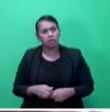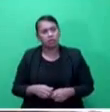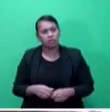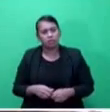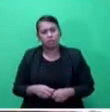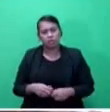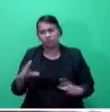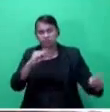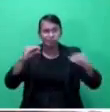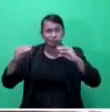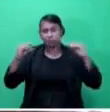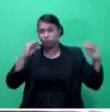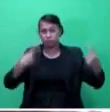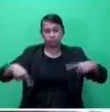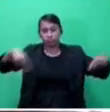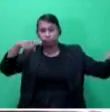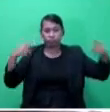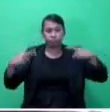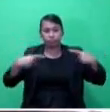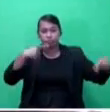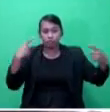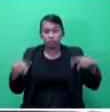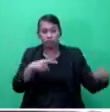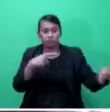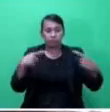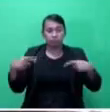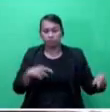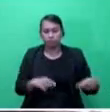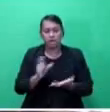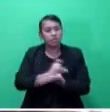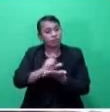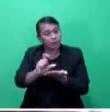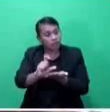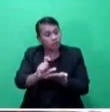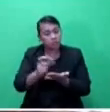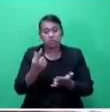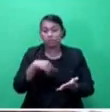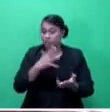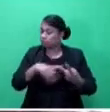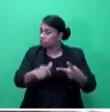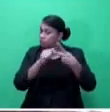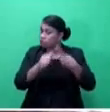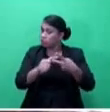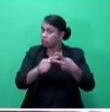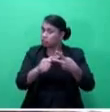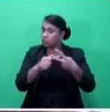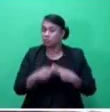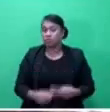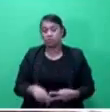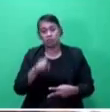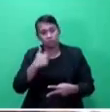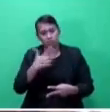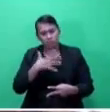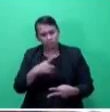Order. That is the clarification. Order. The second point, Honourable Speaker, is that... Order. I said, the